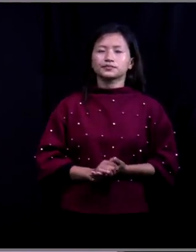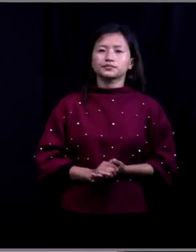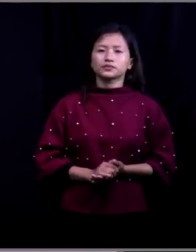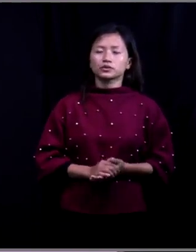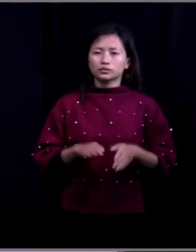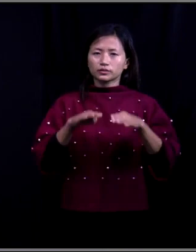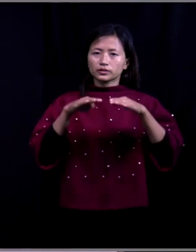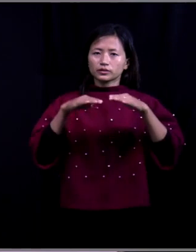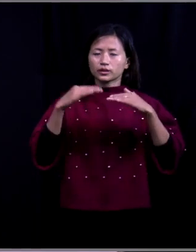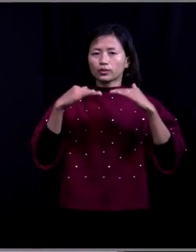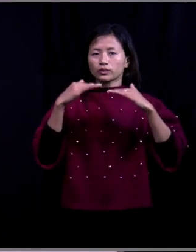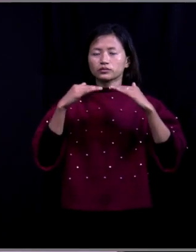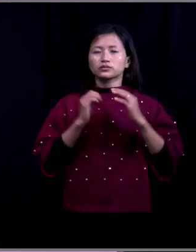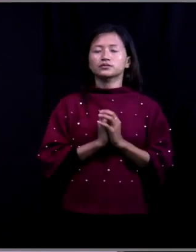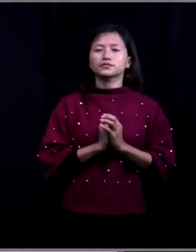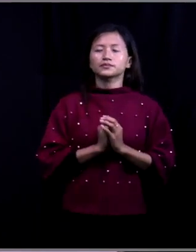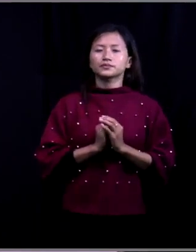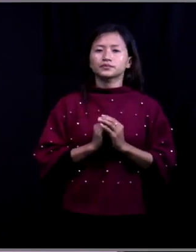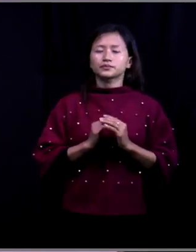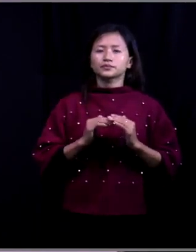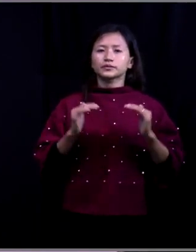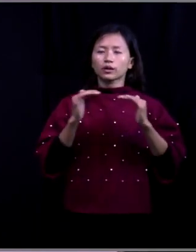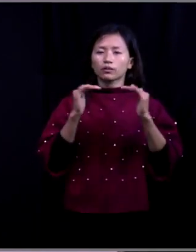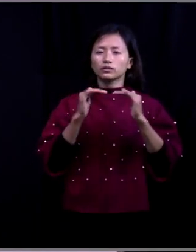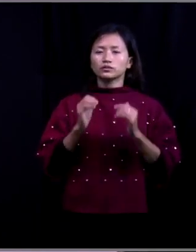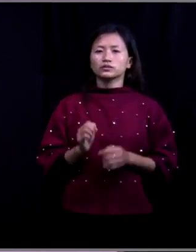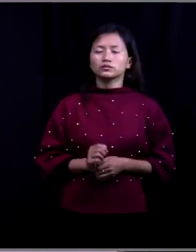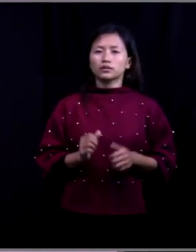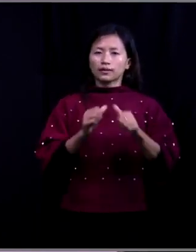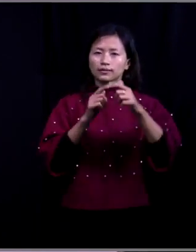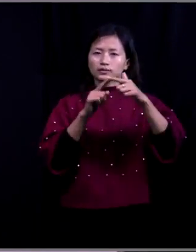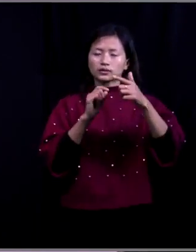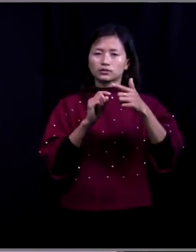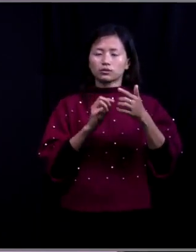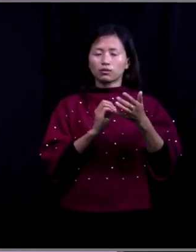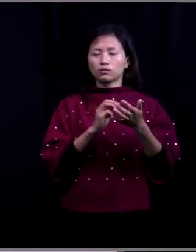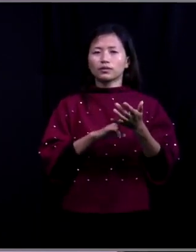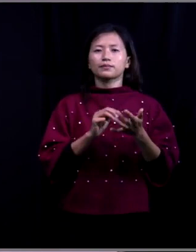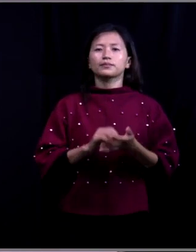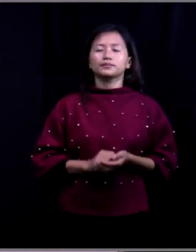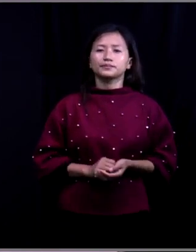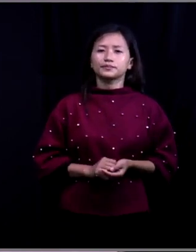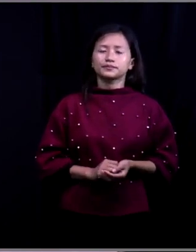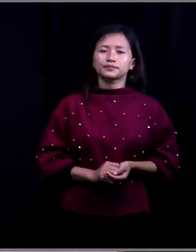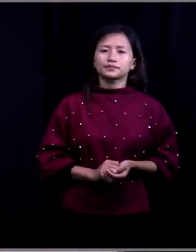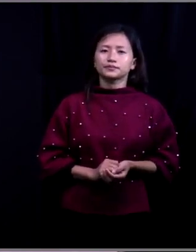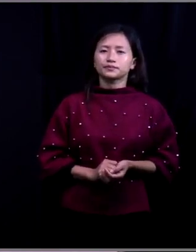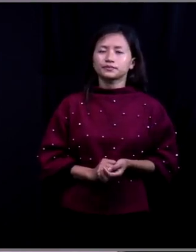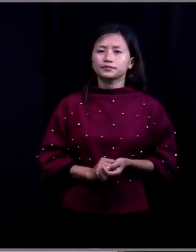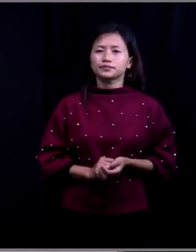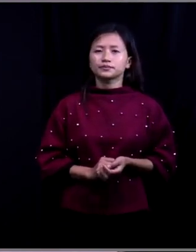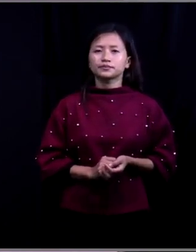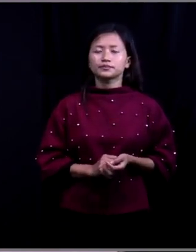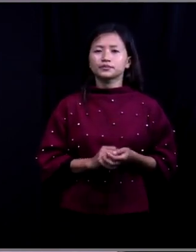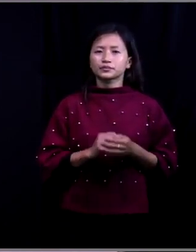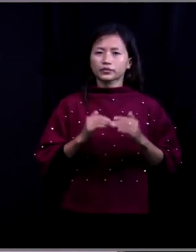will be equal to 1 atom, because the atomic mass of helium is 4 unified mass. 4 unified mass of helium will